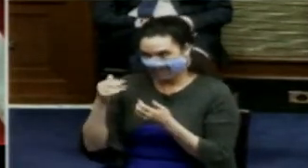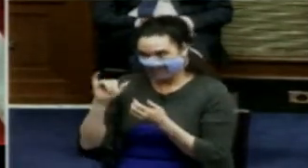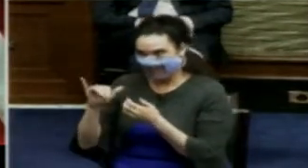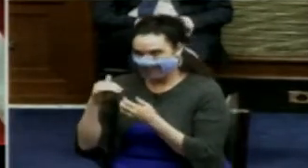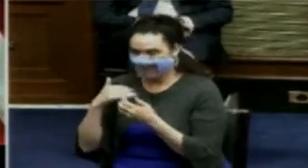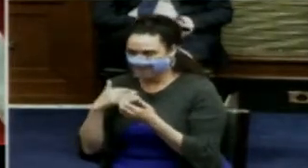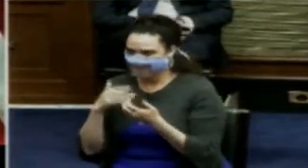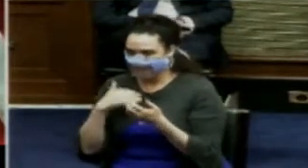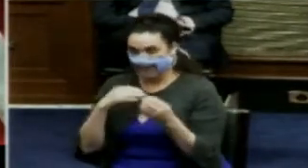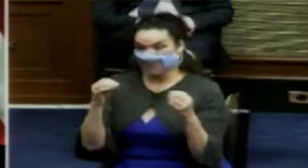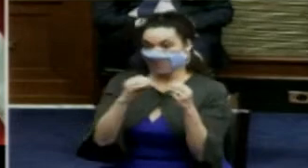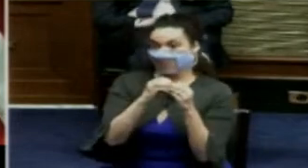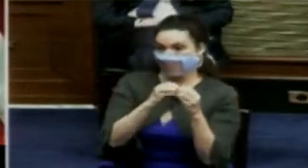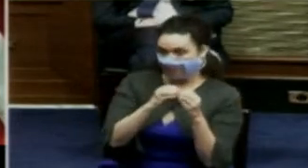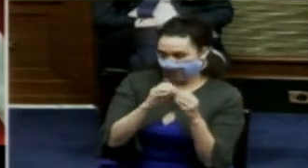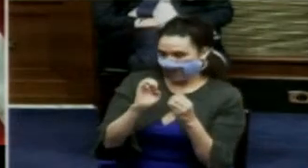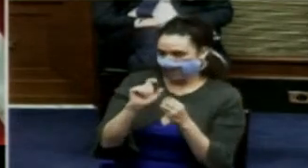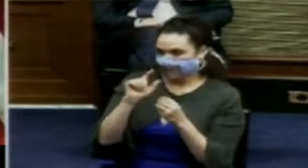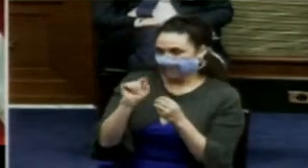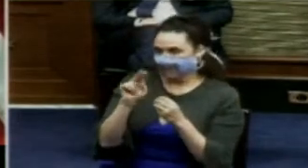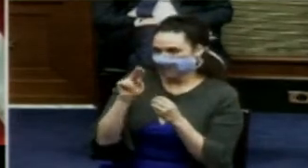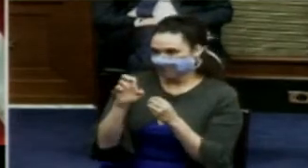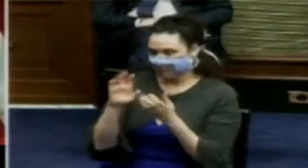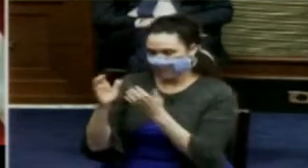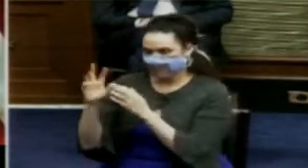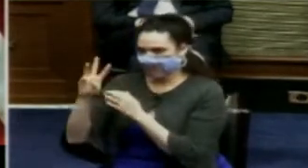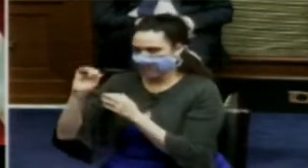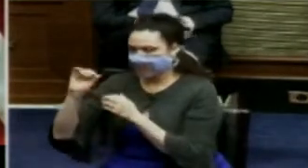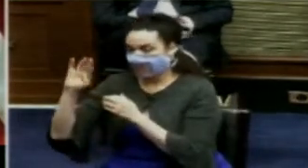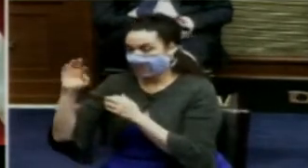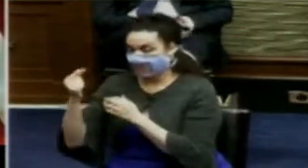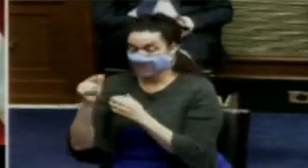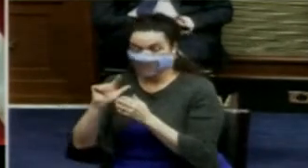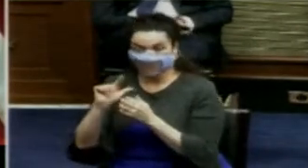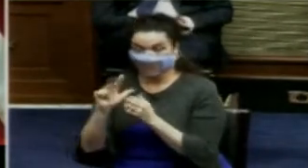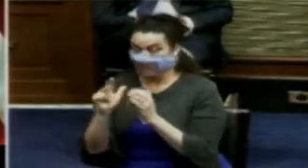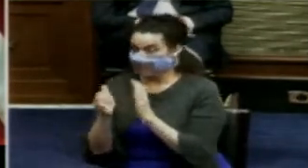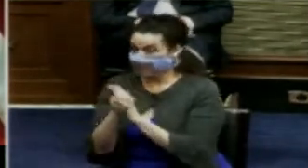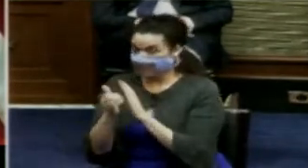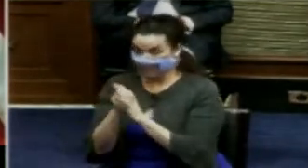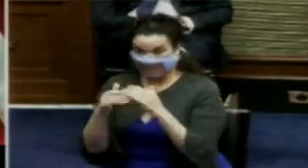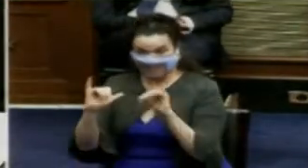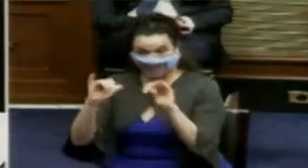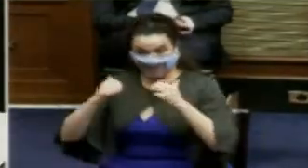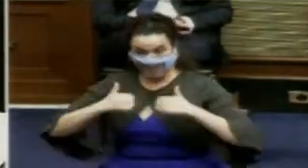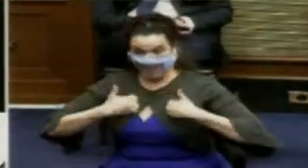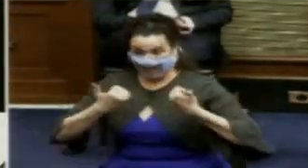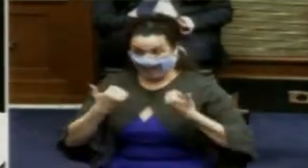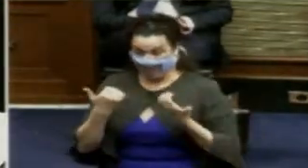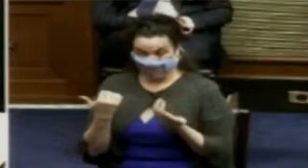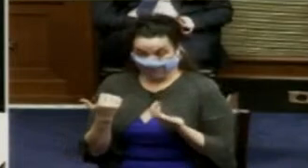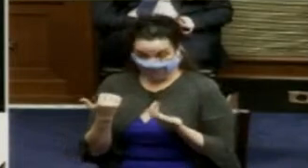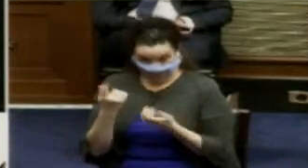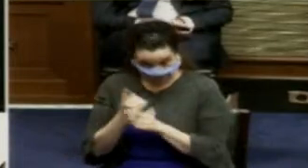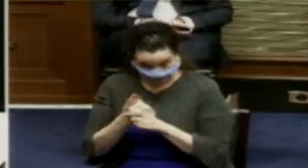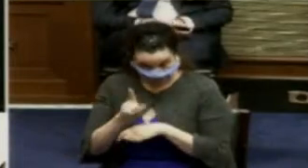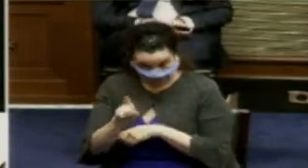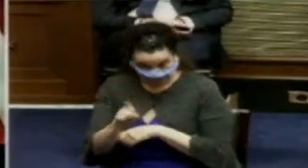H.R. 51 is passed, the 23rd Amendment would still stay intact, correct? That is correct,